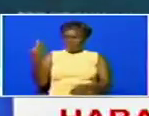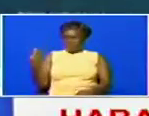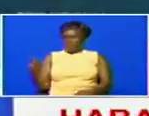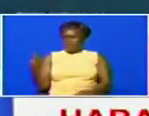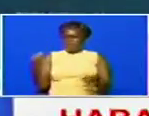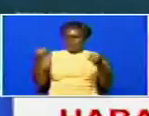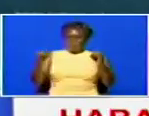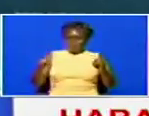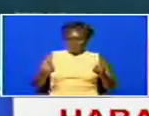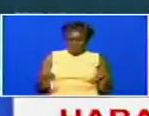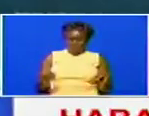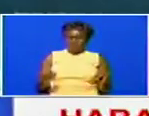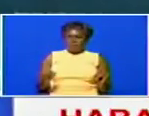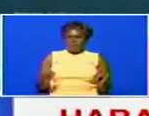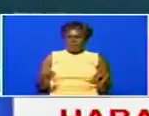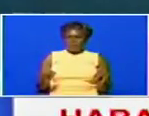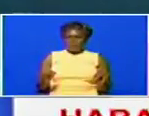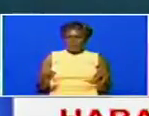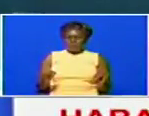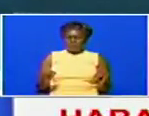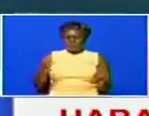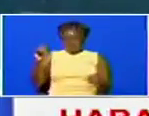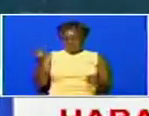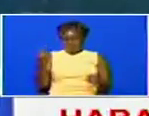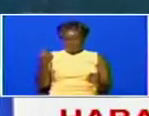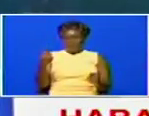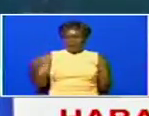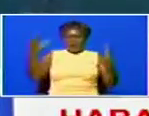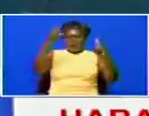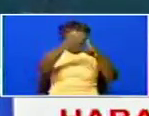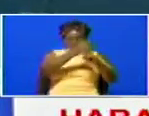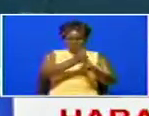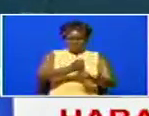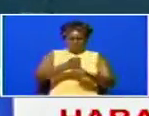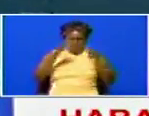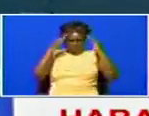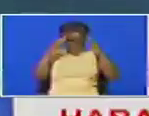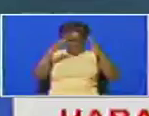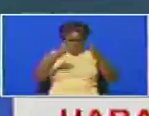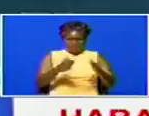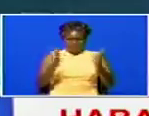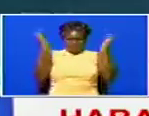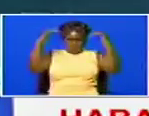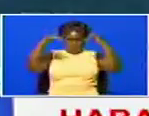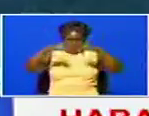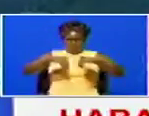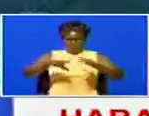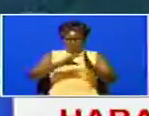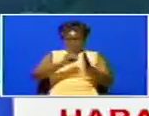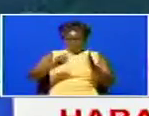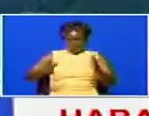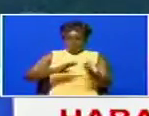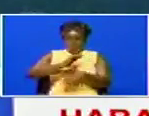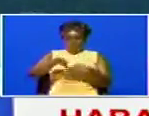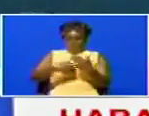implemented the soonest, so Kenya lives up to its CEDAW commitment, the Convention for the Elimination of All